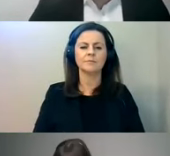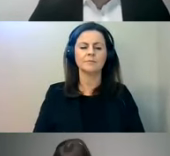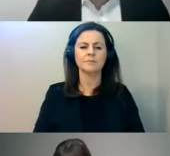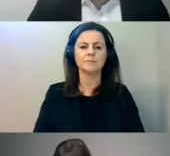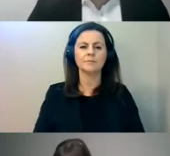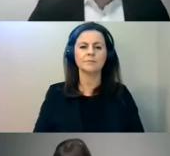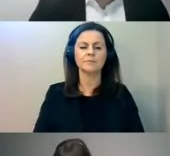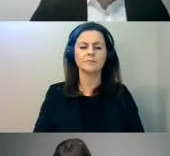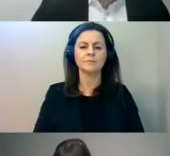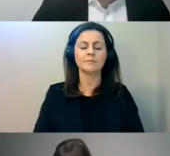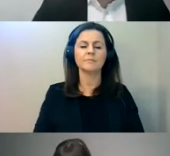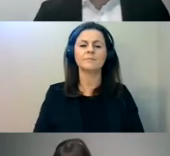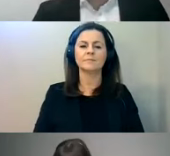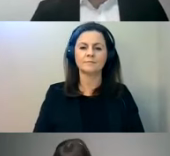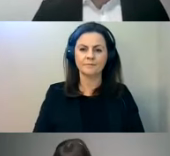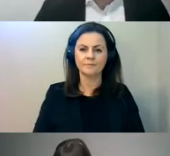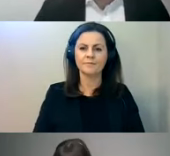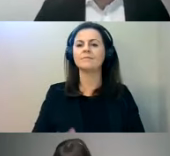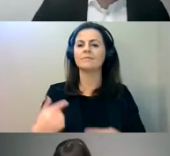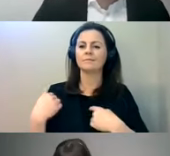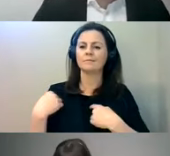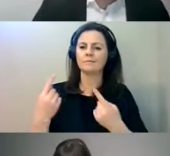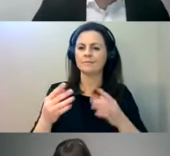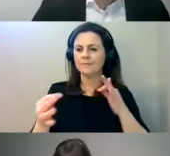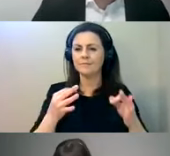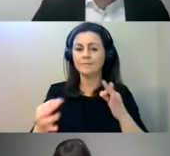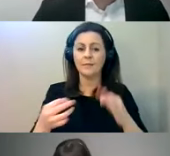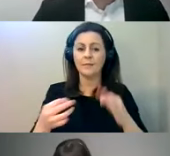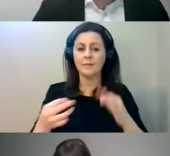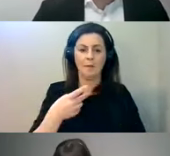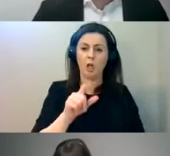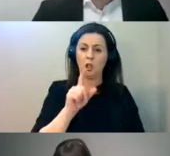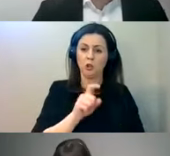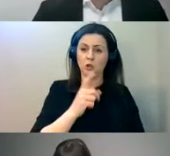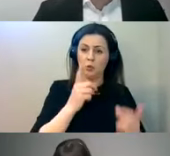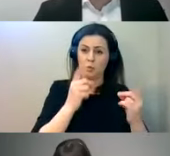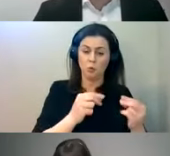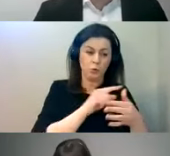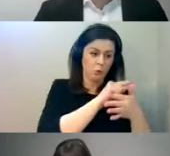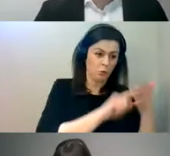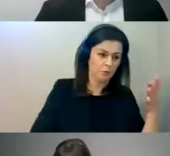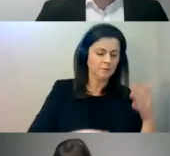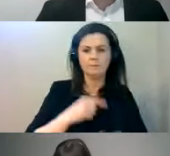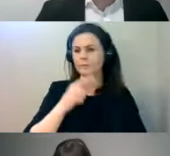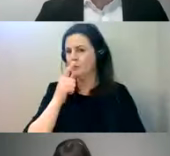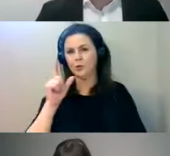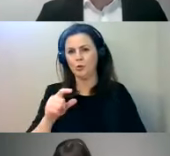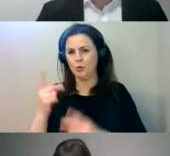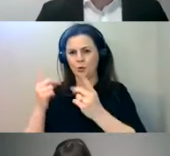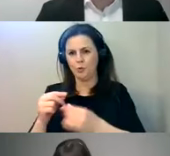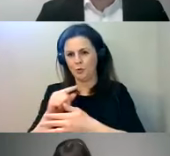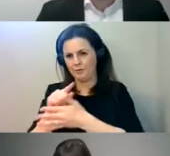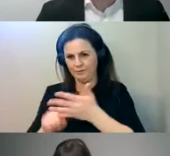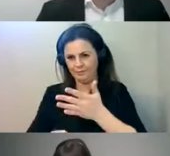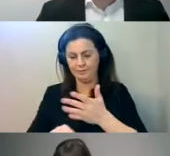So we have gone over some of the do's and don'ts for an attorney. But what about what a